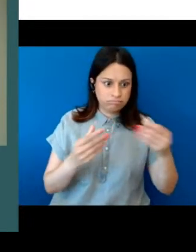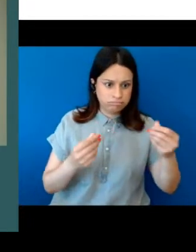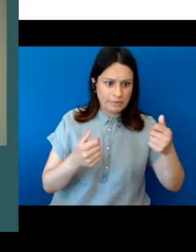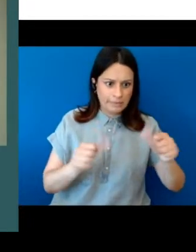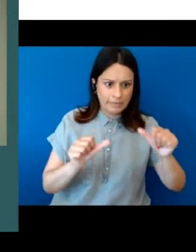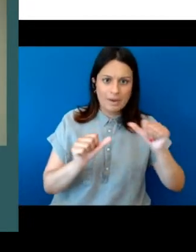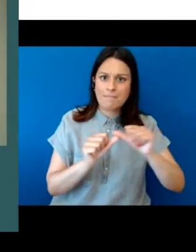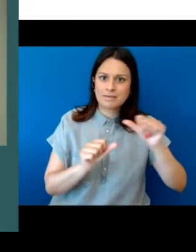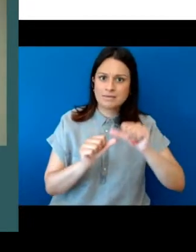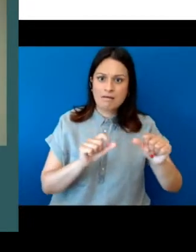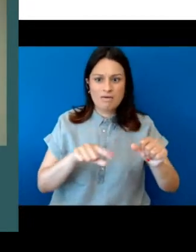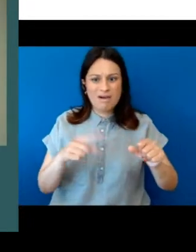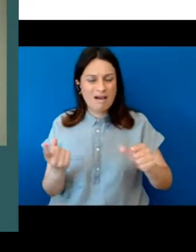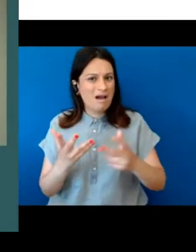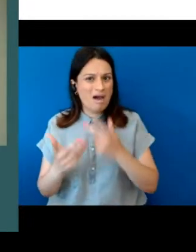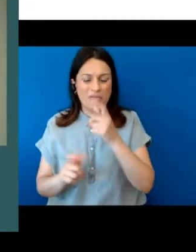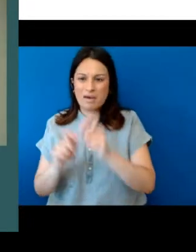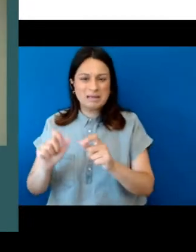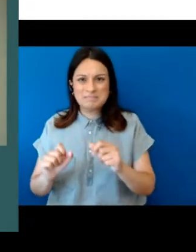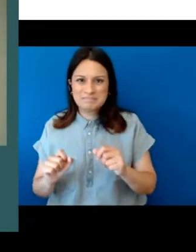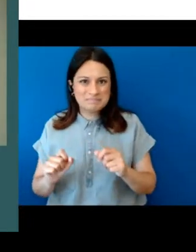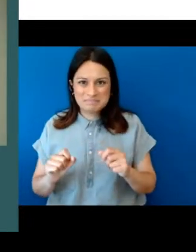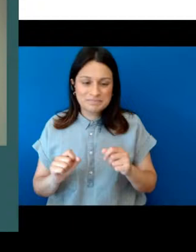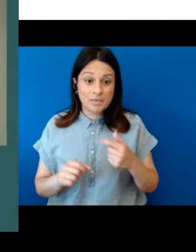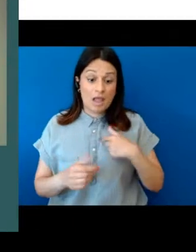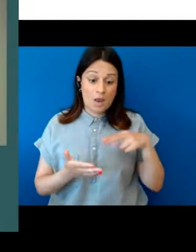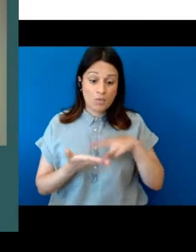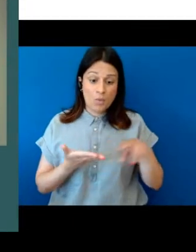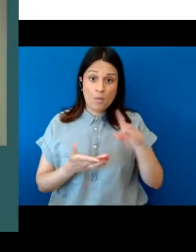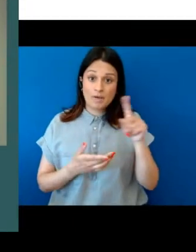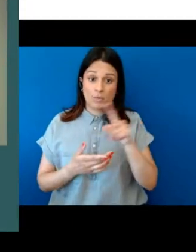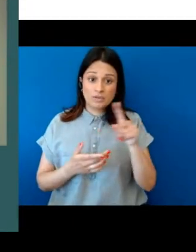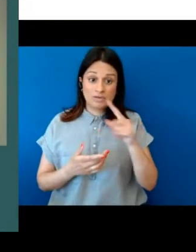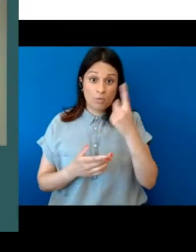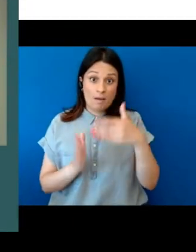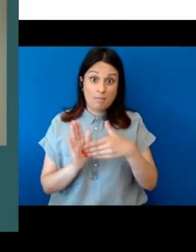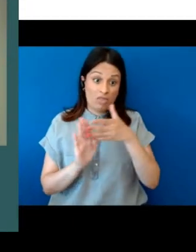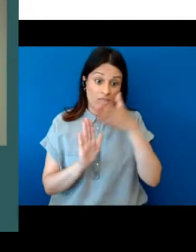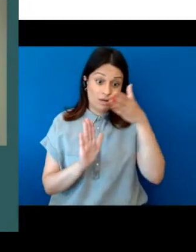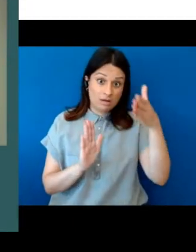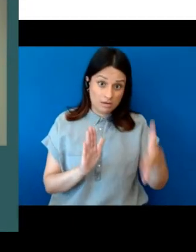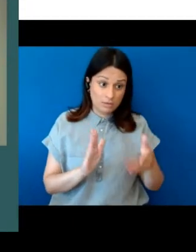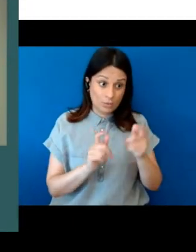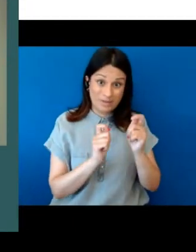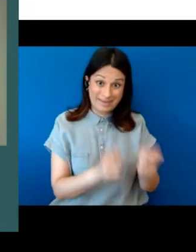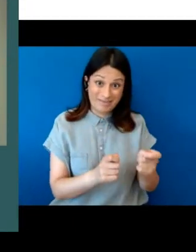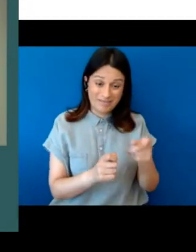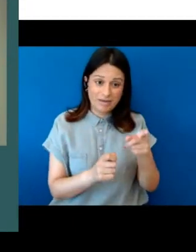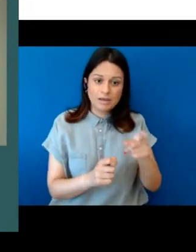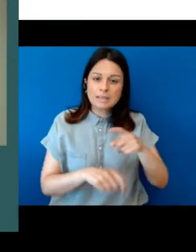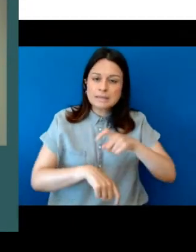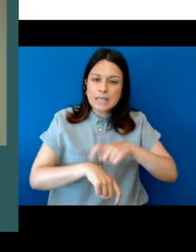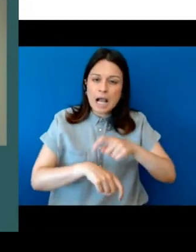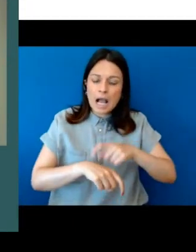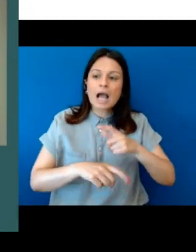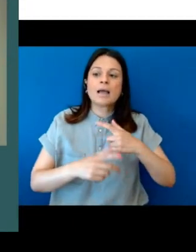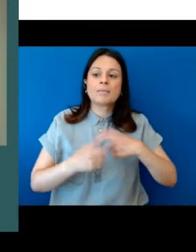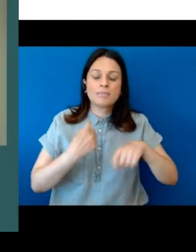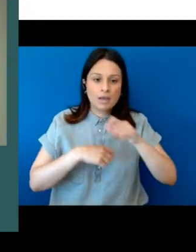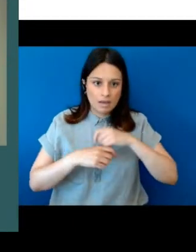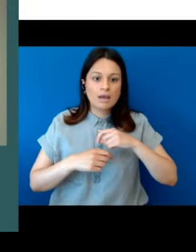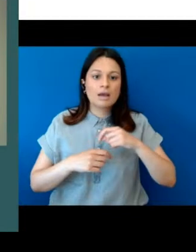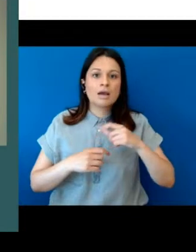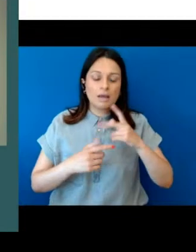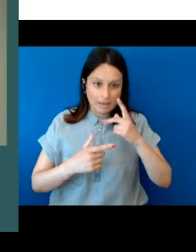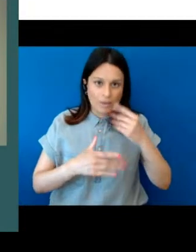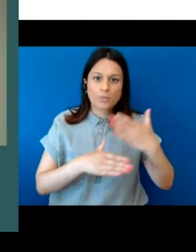which is why what I tend to do is give them for a month, because they take time to build up to their main effect. And